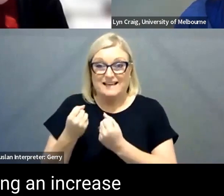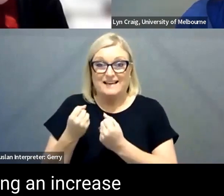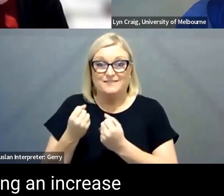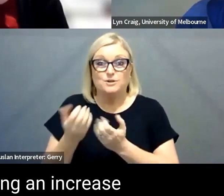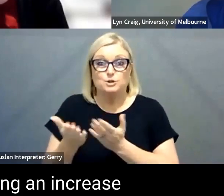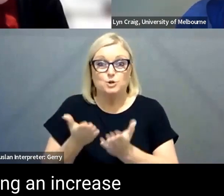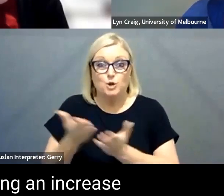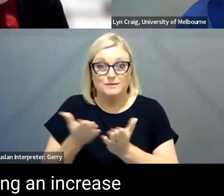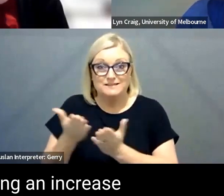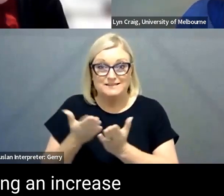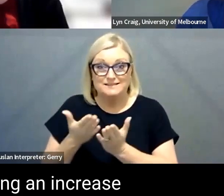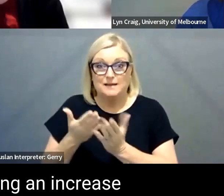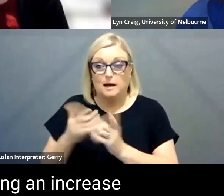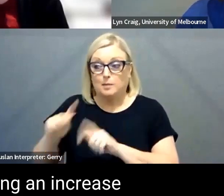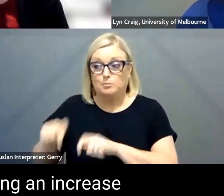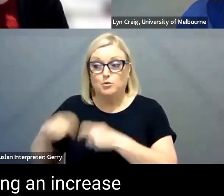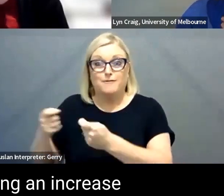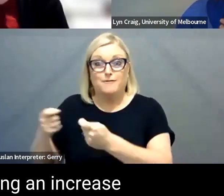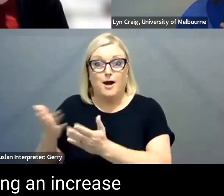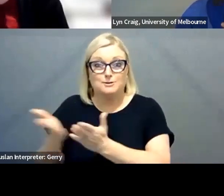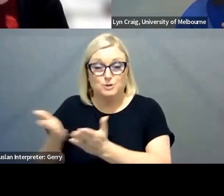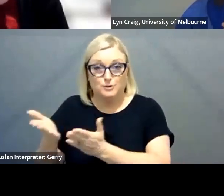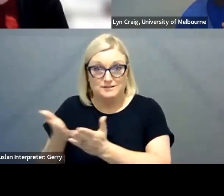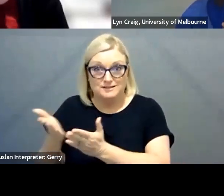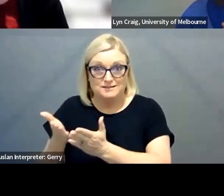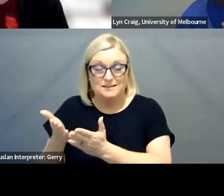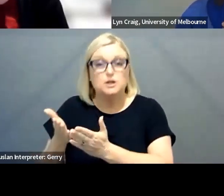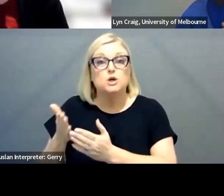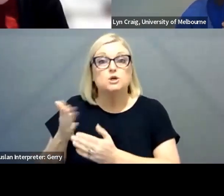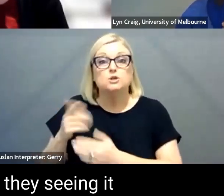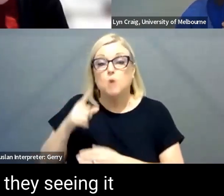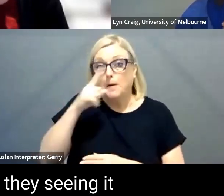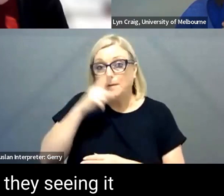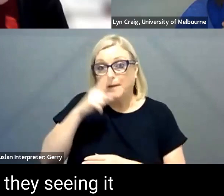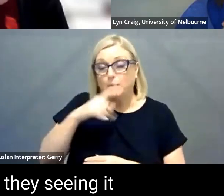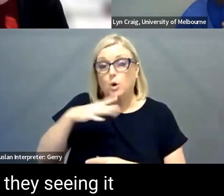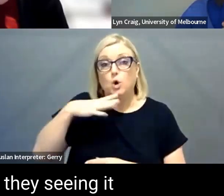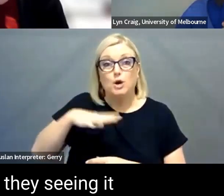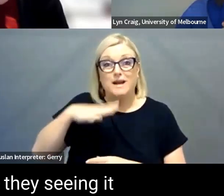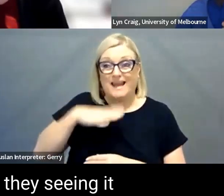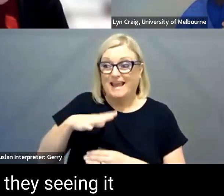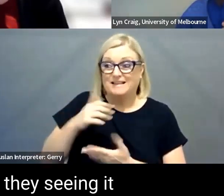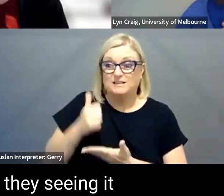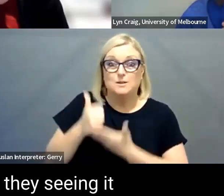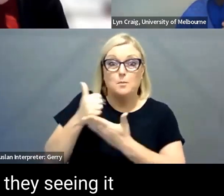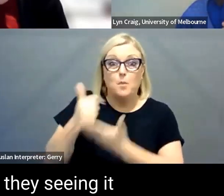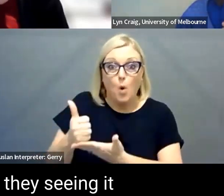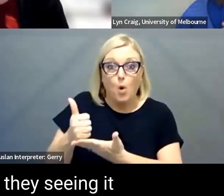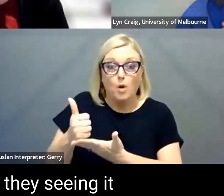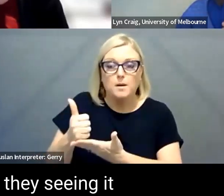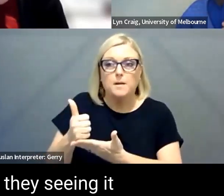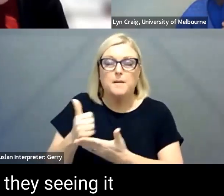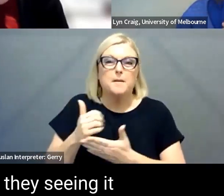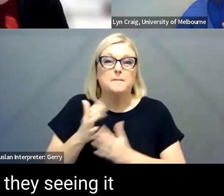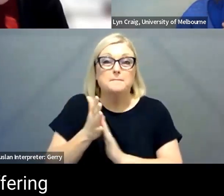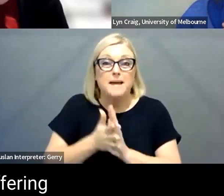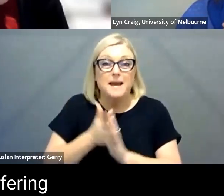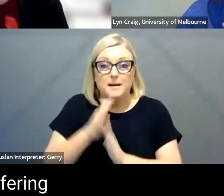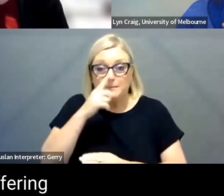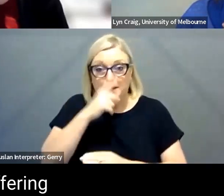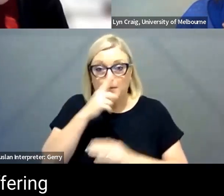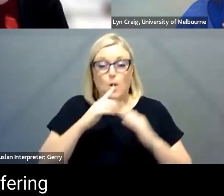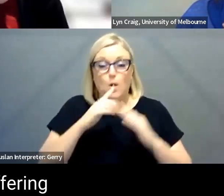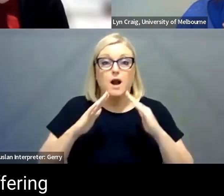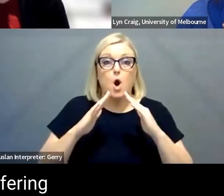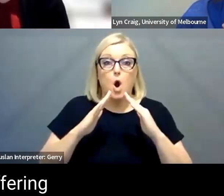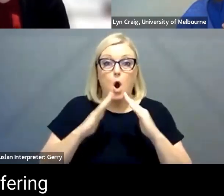an increase in the people that are seeking their support. So not only are they seeing it at home themselves and